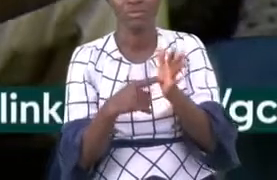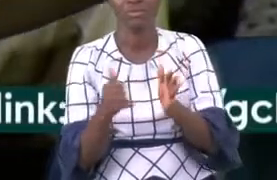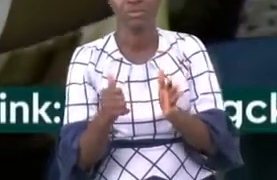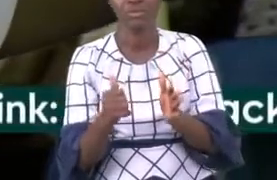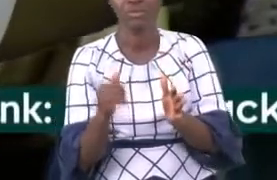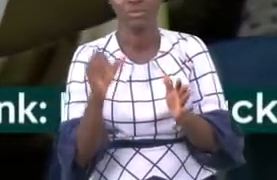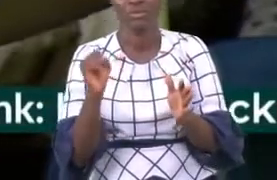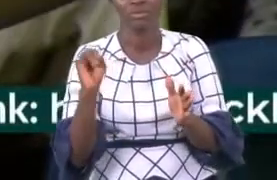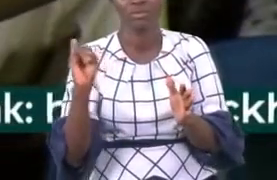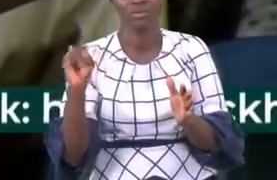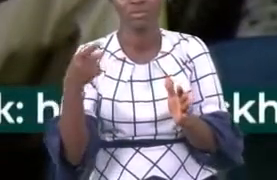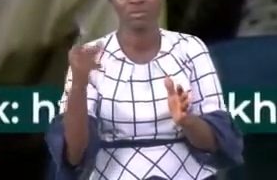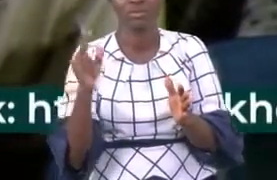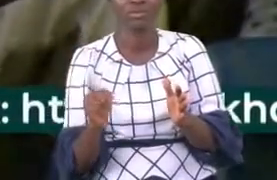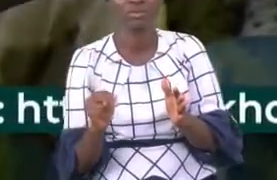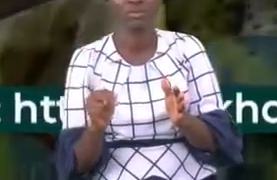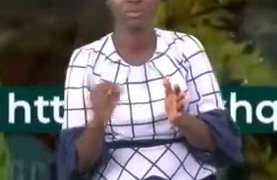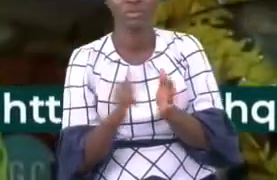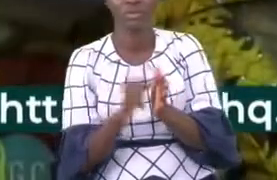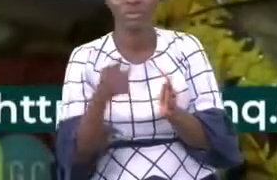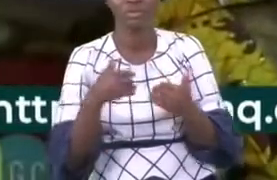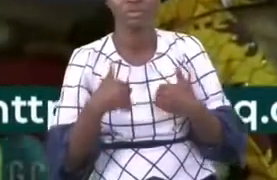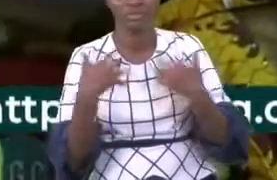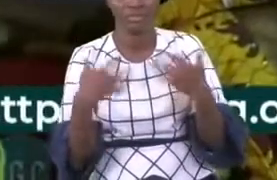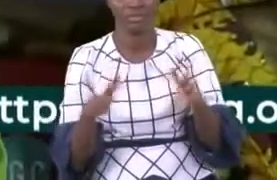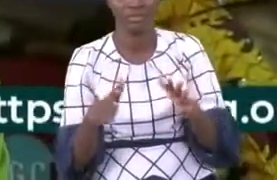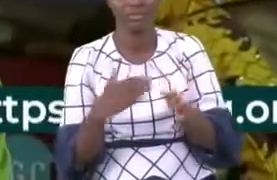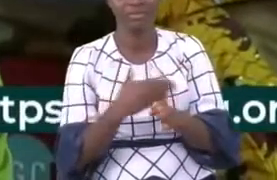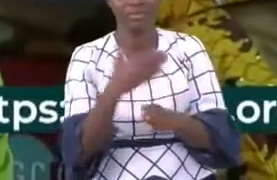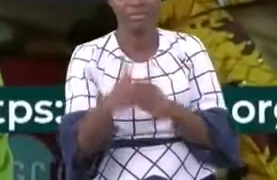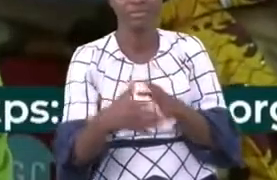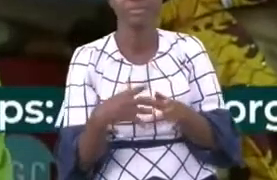Okay. In front of me here, in the hall.